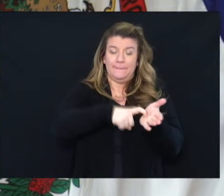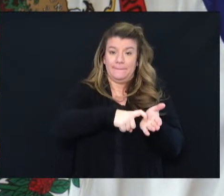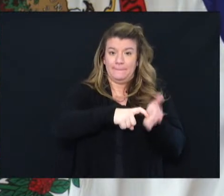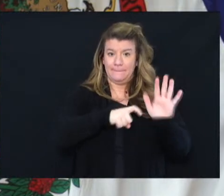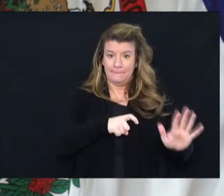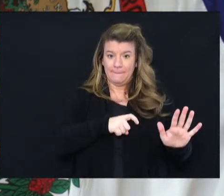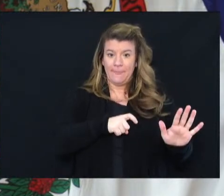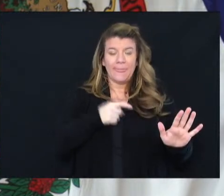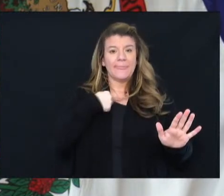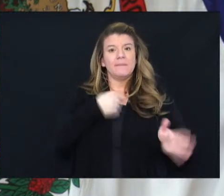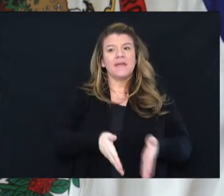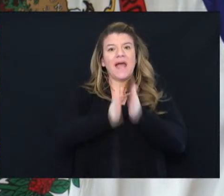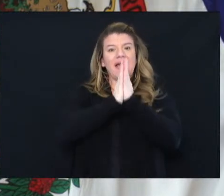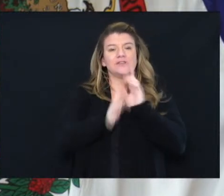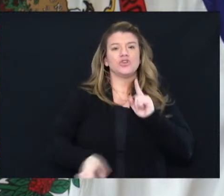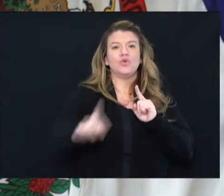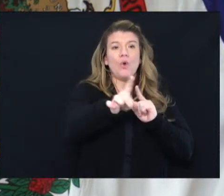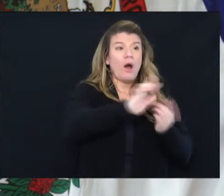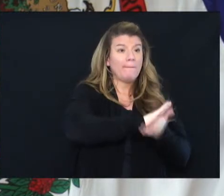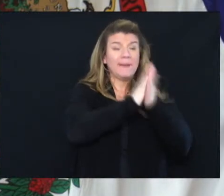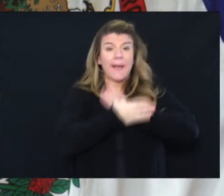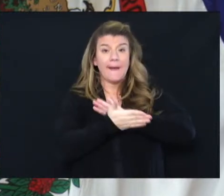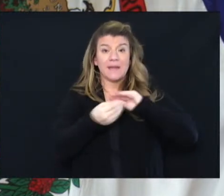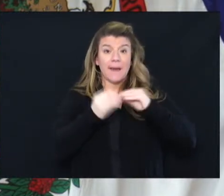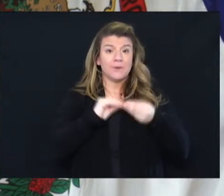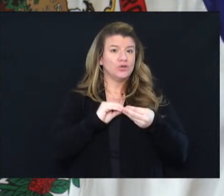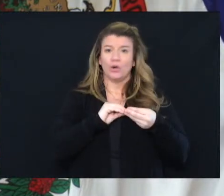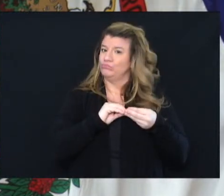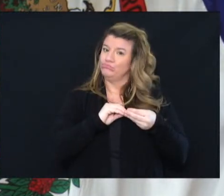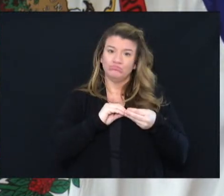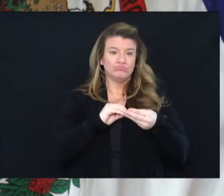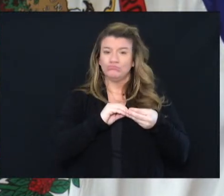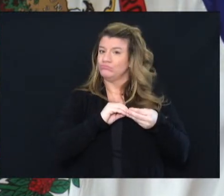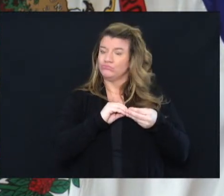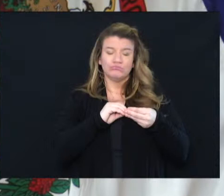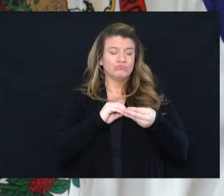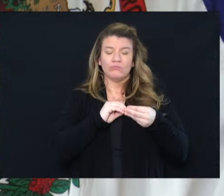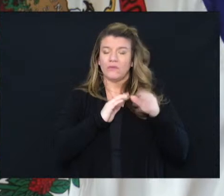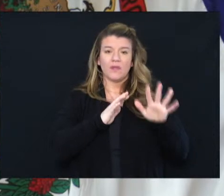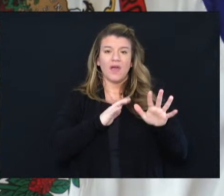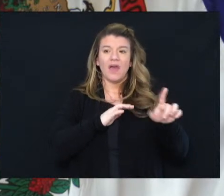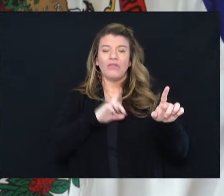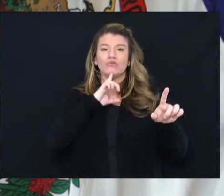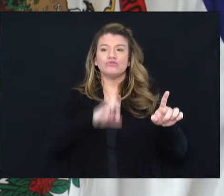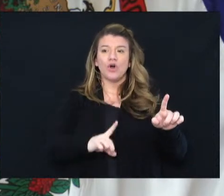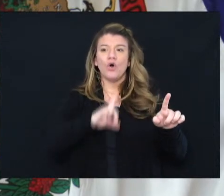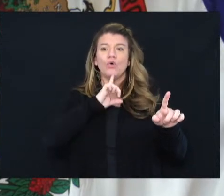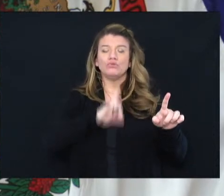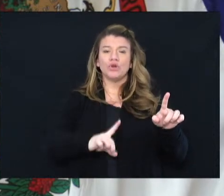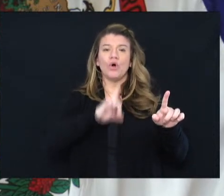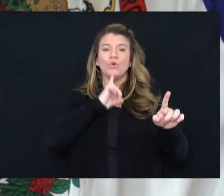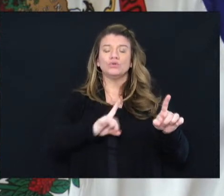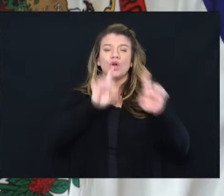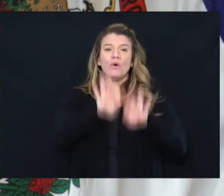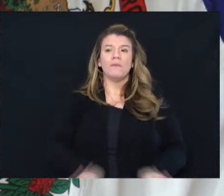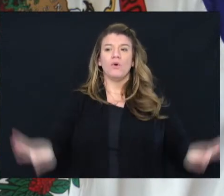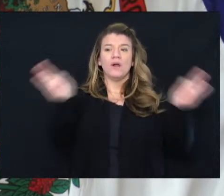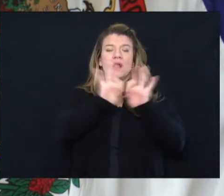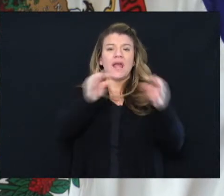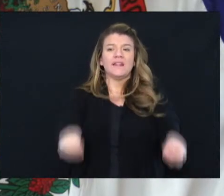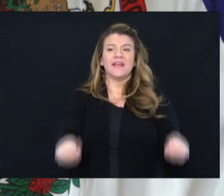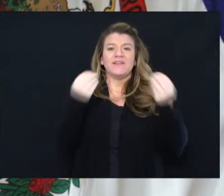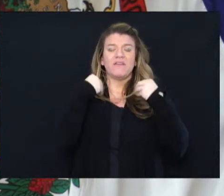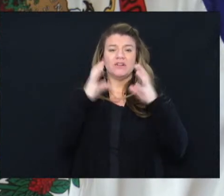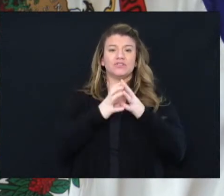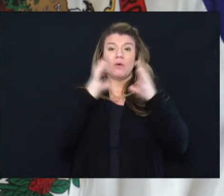you to not let them just become a number. I mean, they're so important, and they've given so much, and their